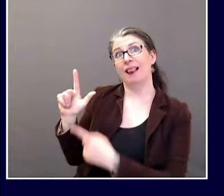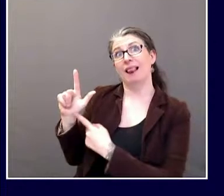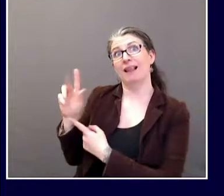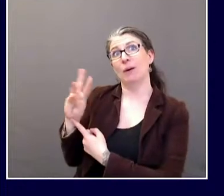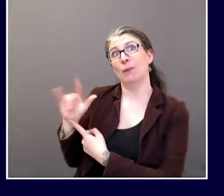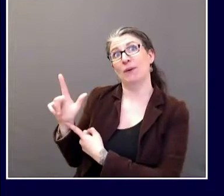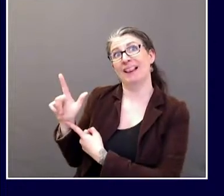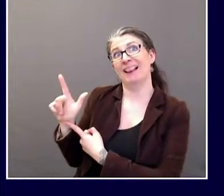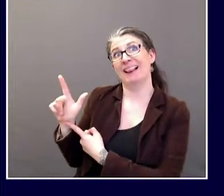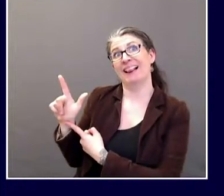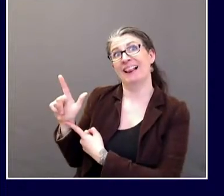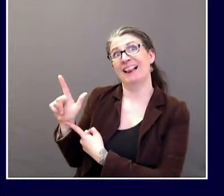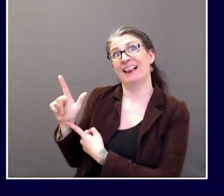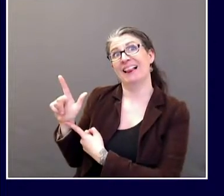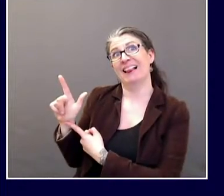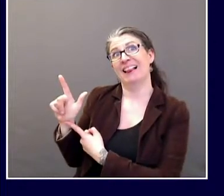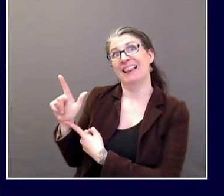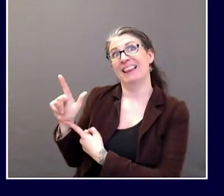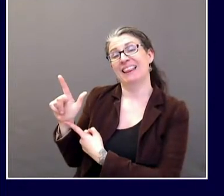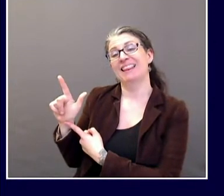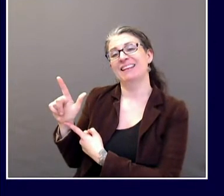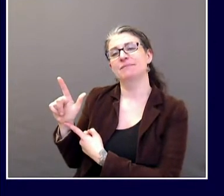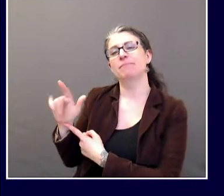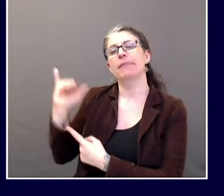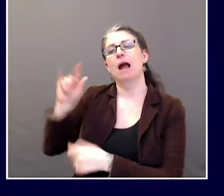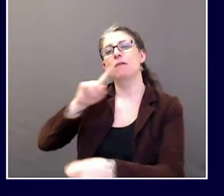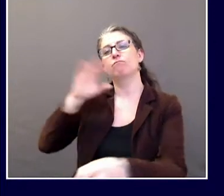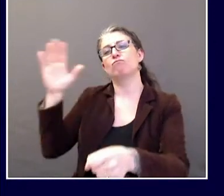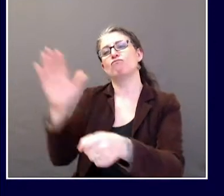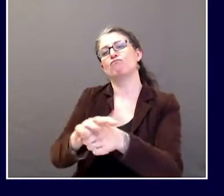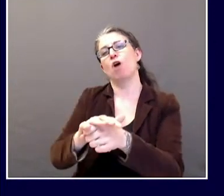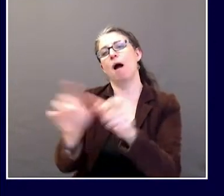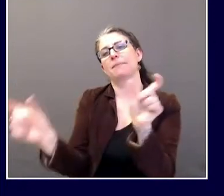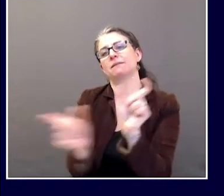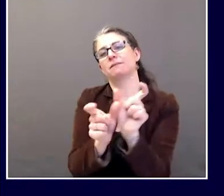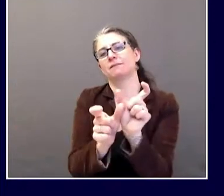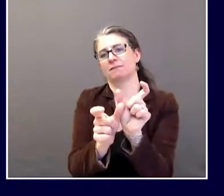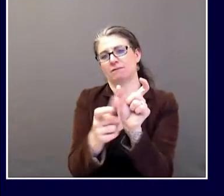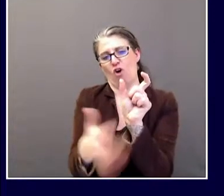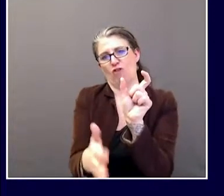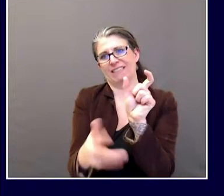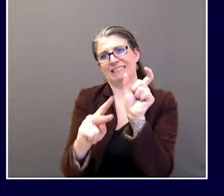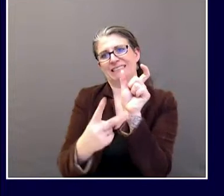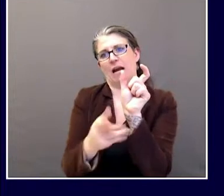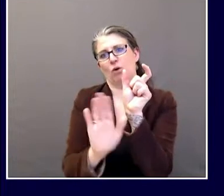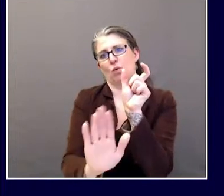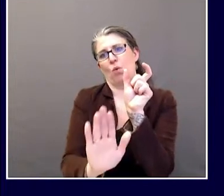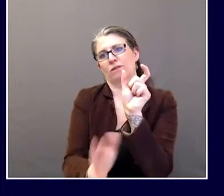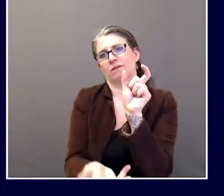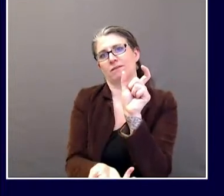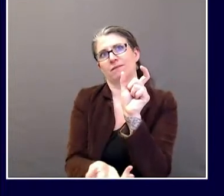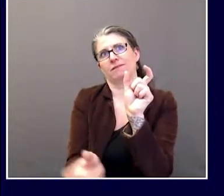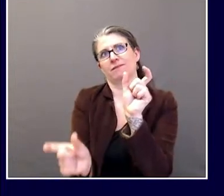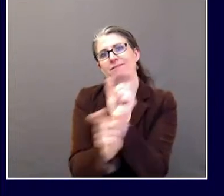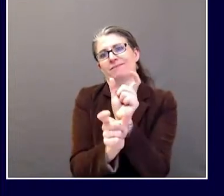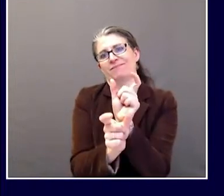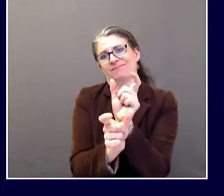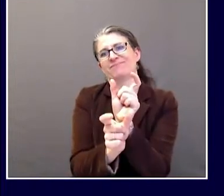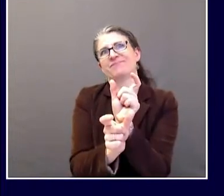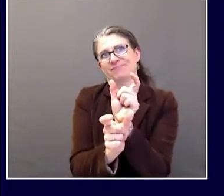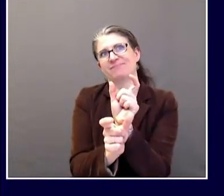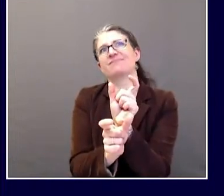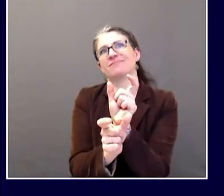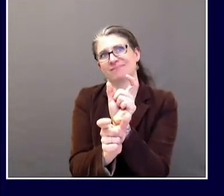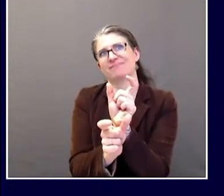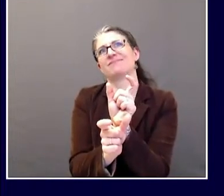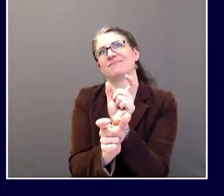get those second doses. So allocated in their parlance is as much an accounting description as it is a physical